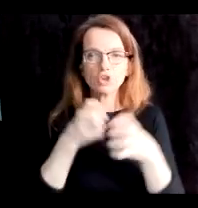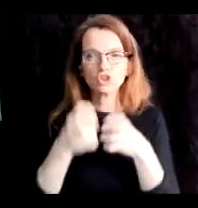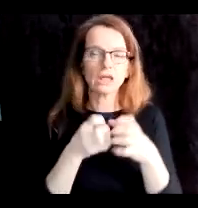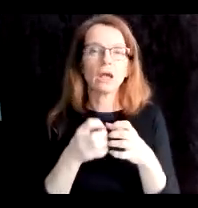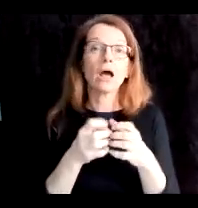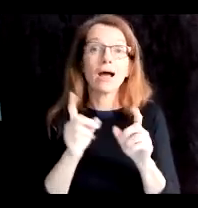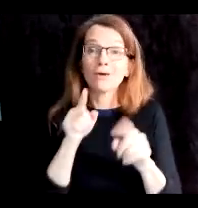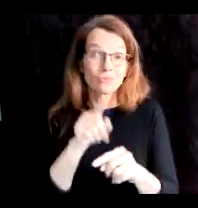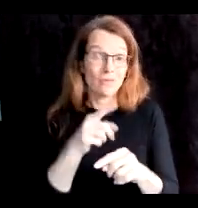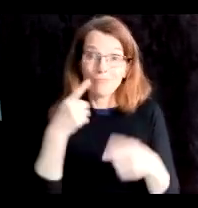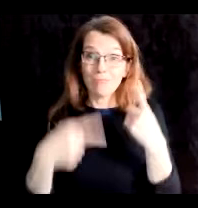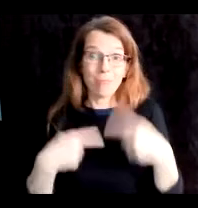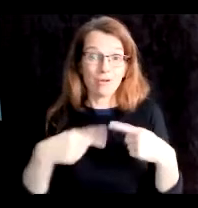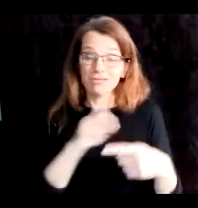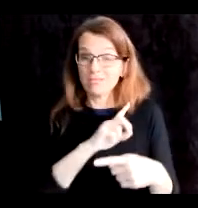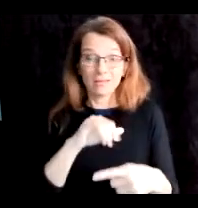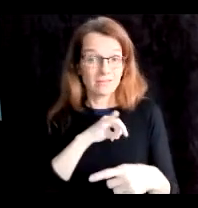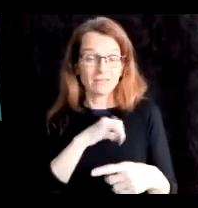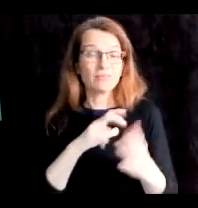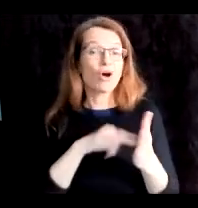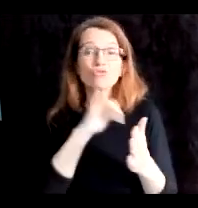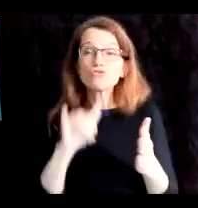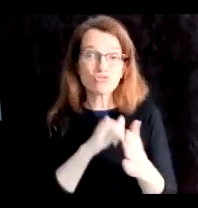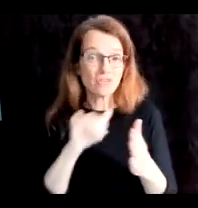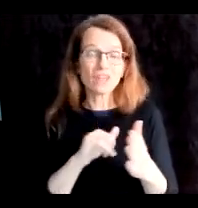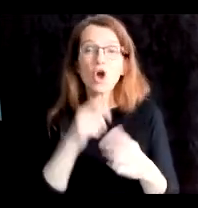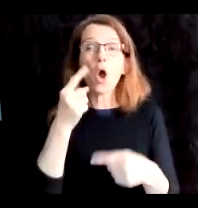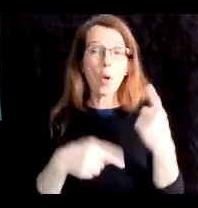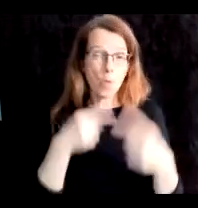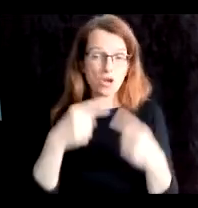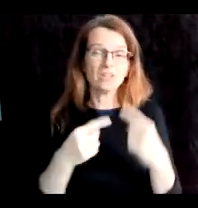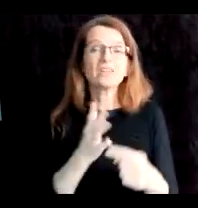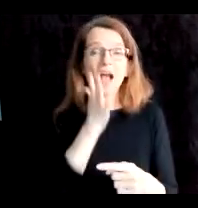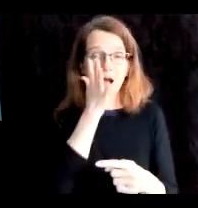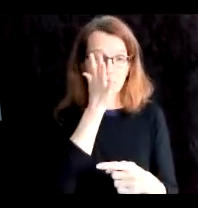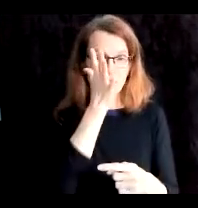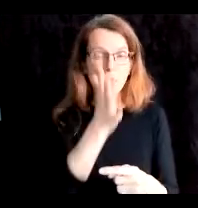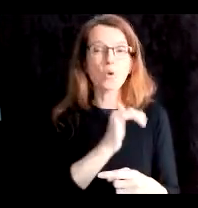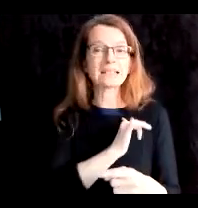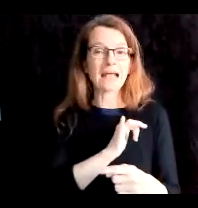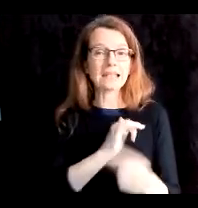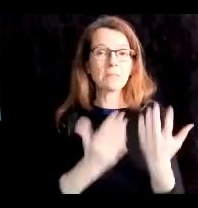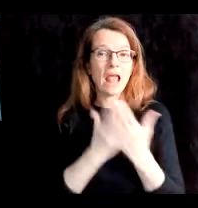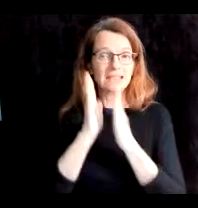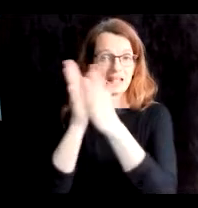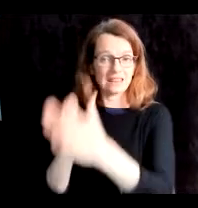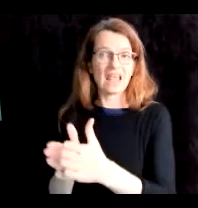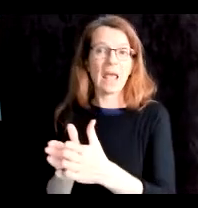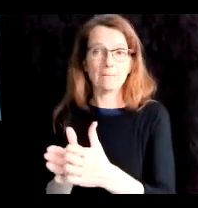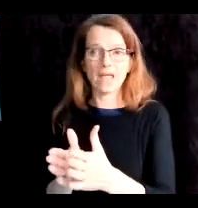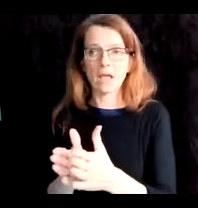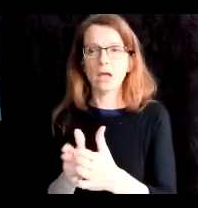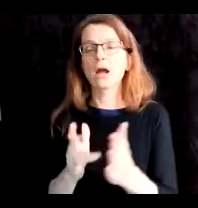kind of issues, but it's not the whole story. So civic education is much more